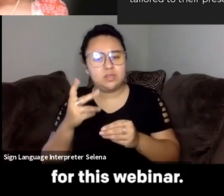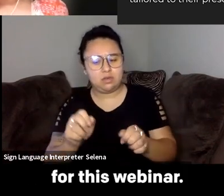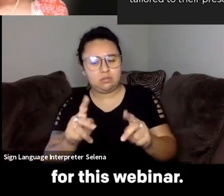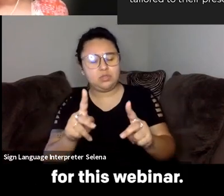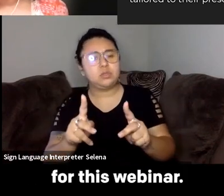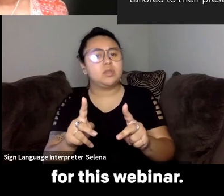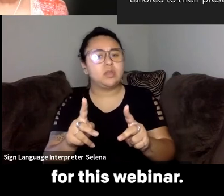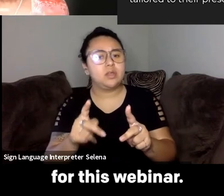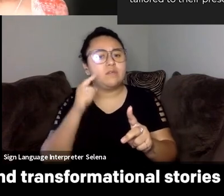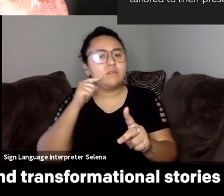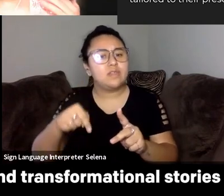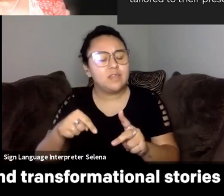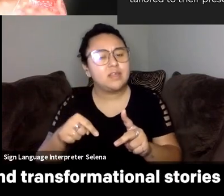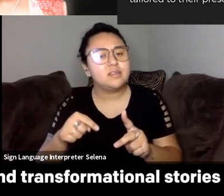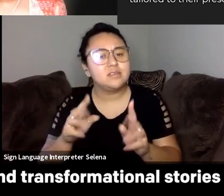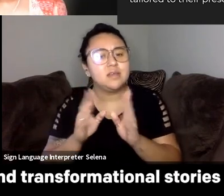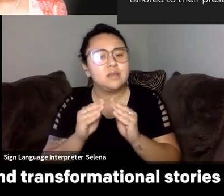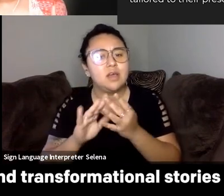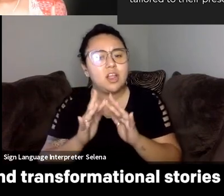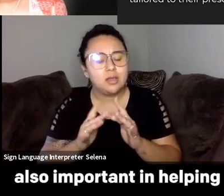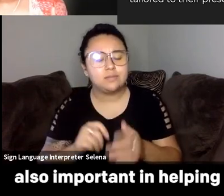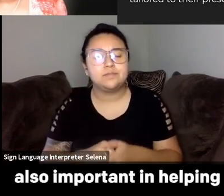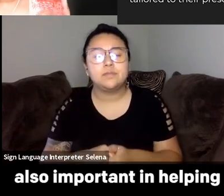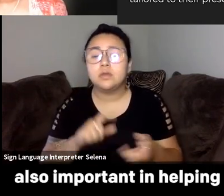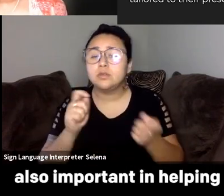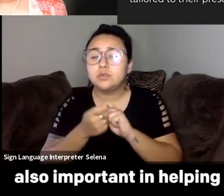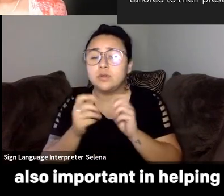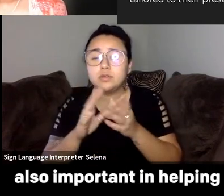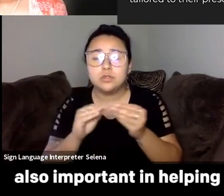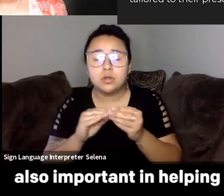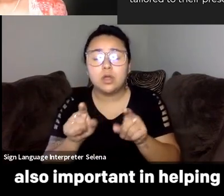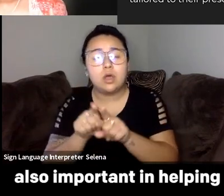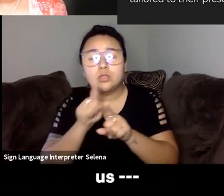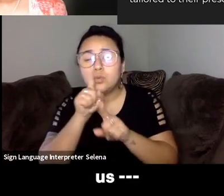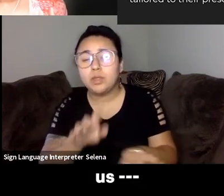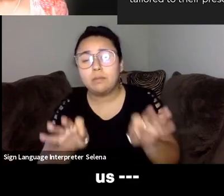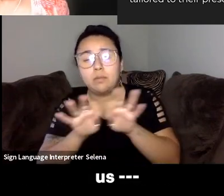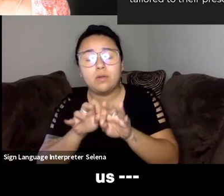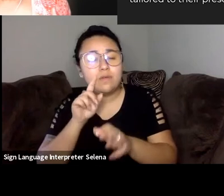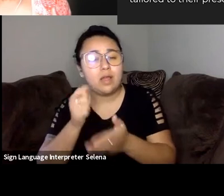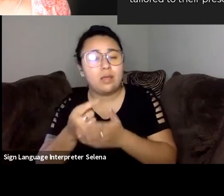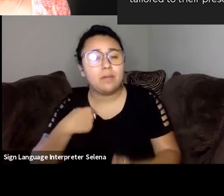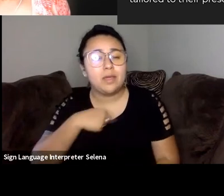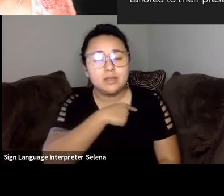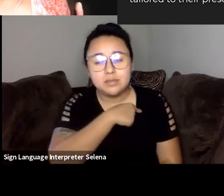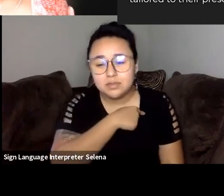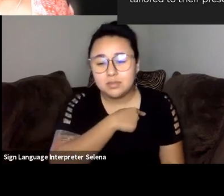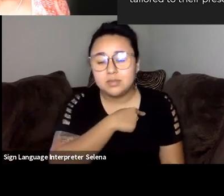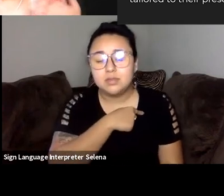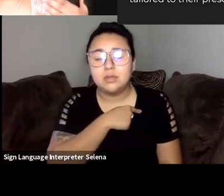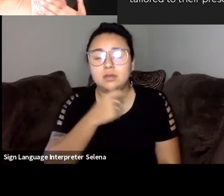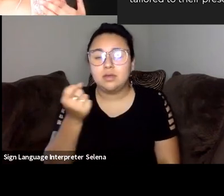this webinar, right? And transformational stories are also important in helping us